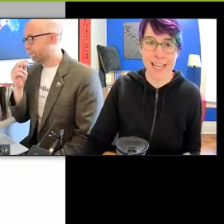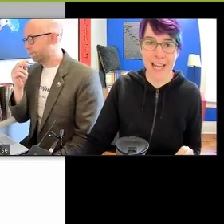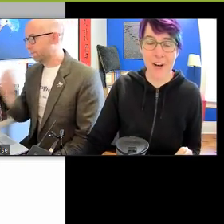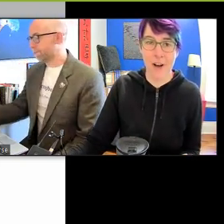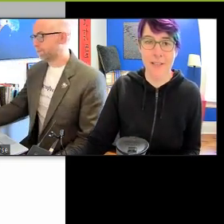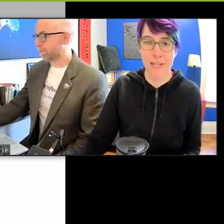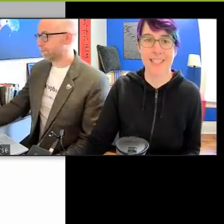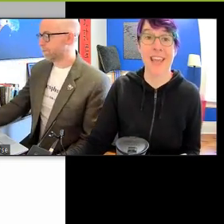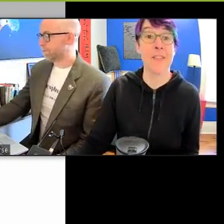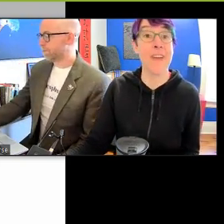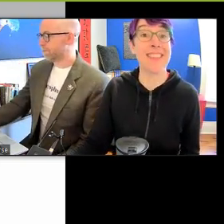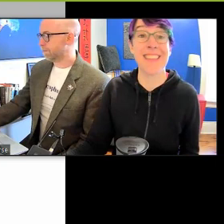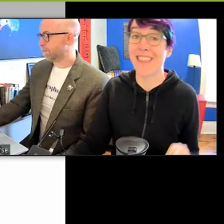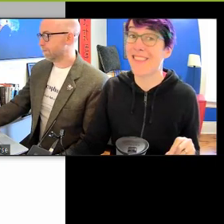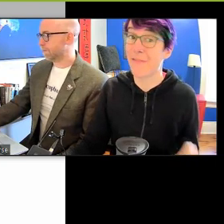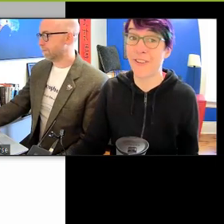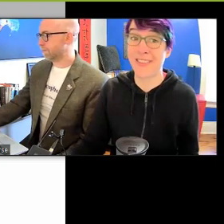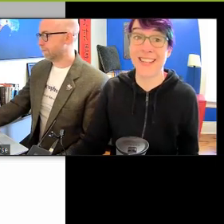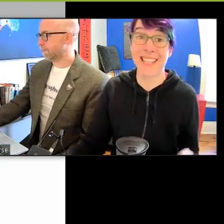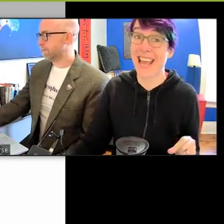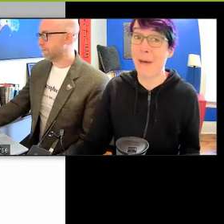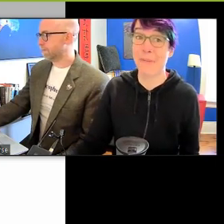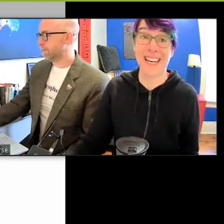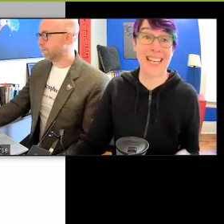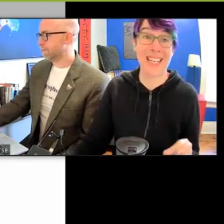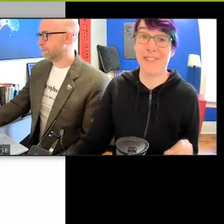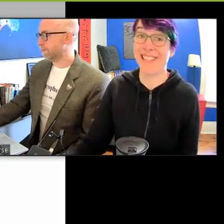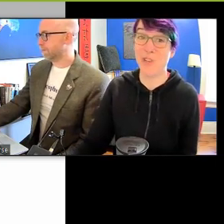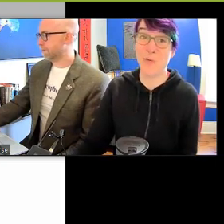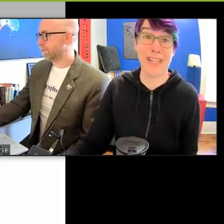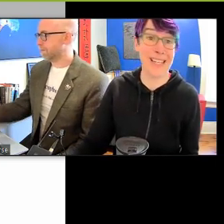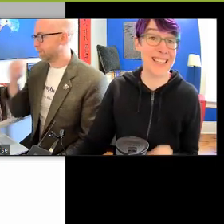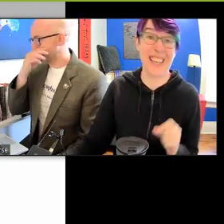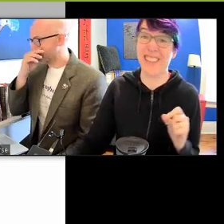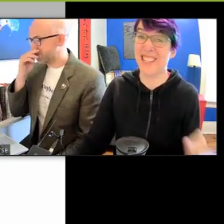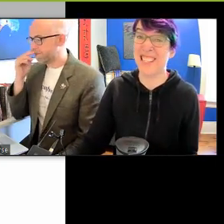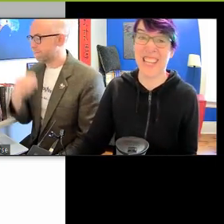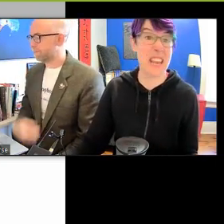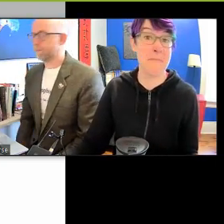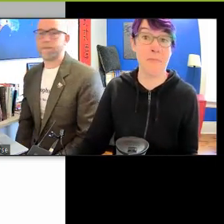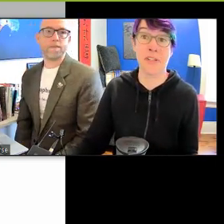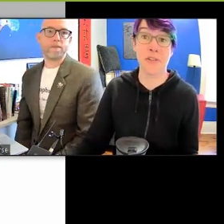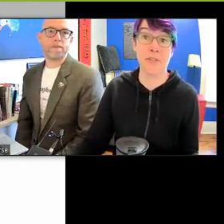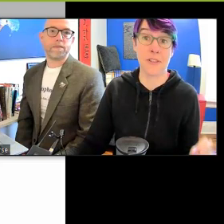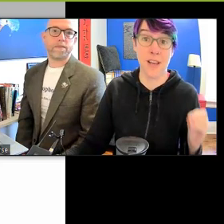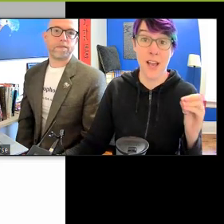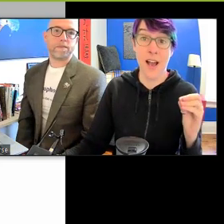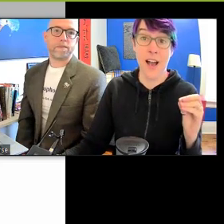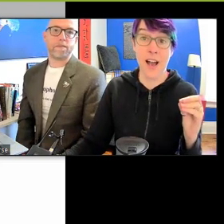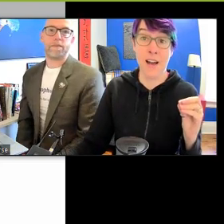your mind at awesomeness and the fact that different things can happen in different situations given the same